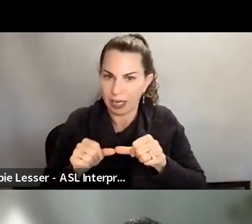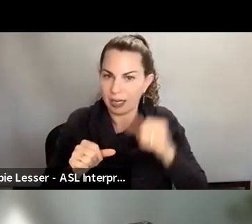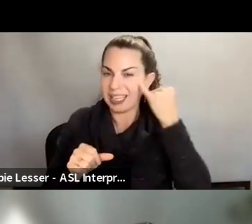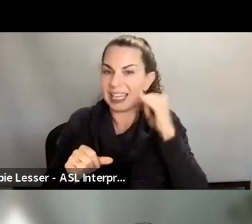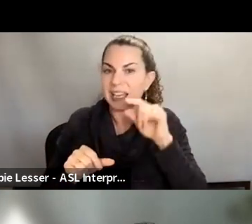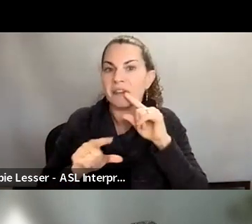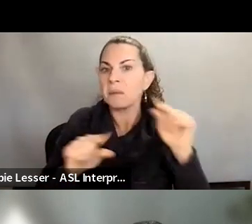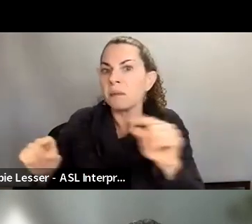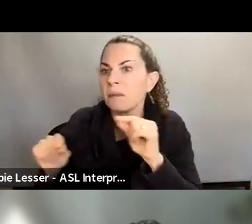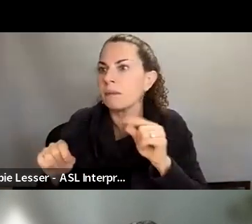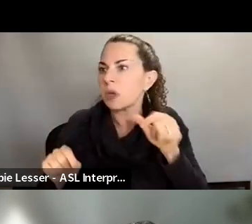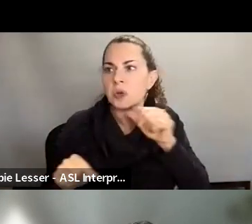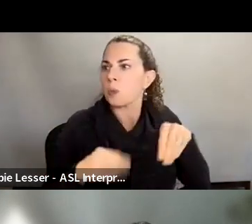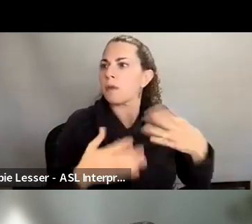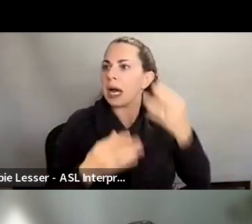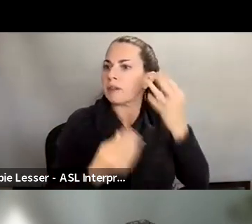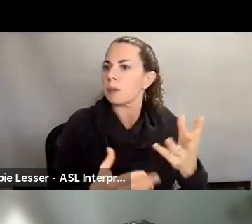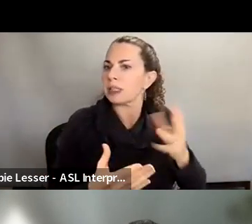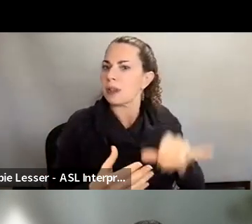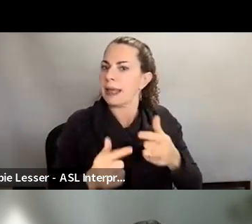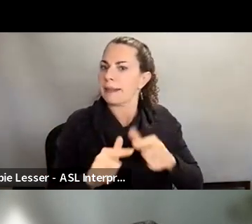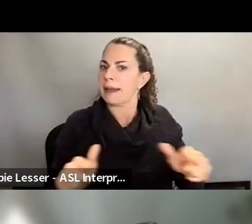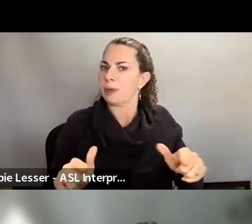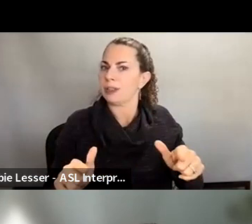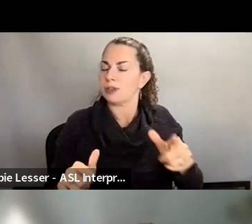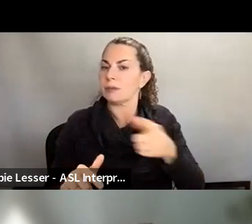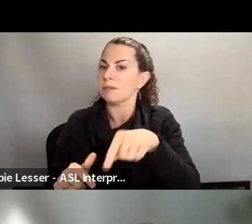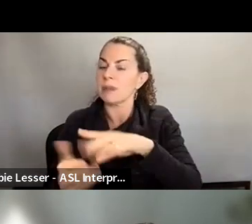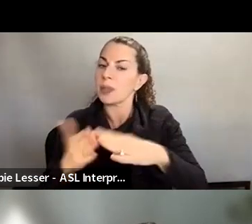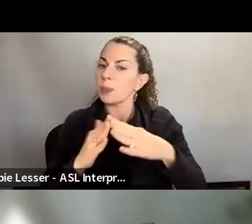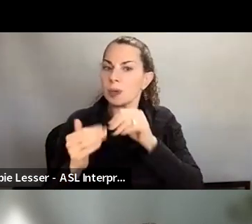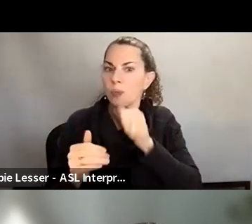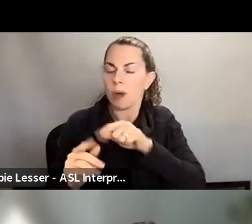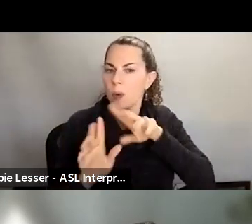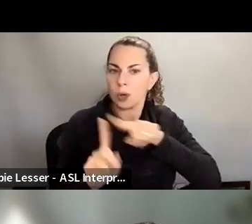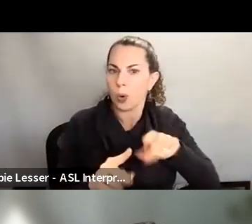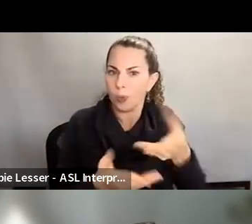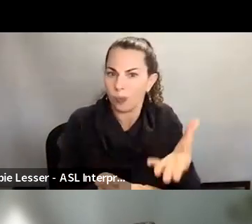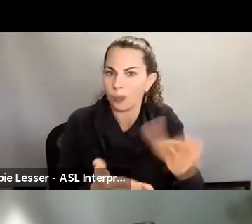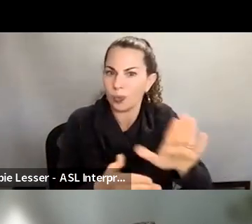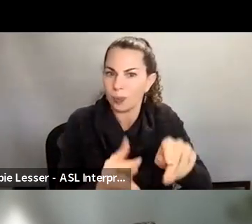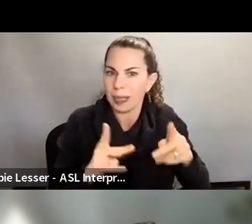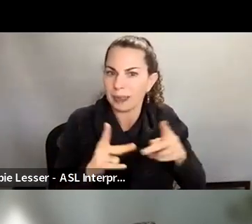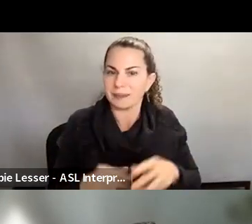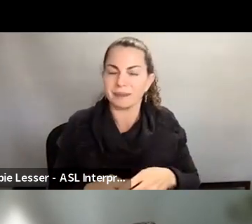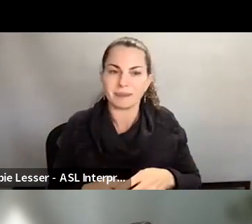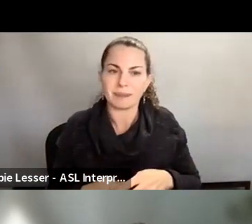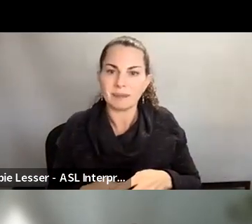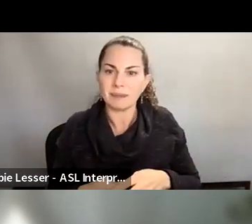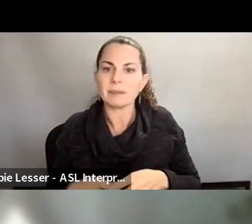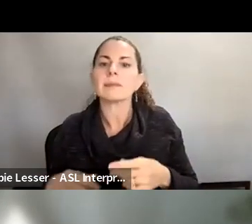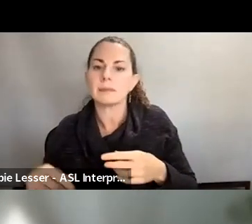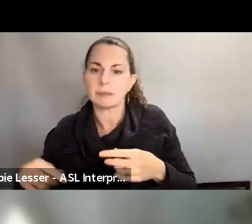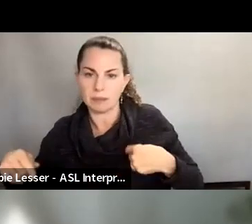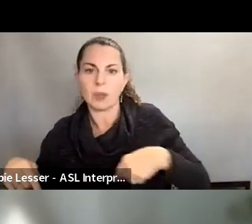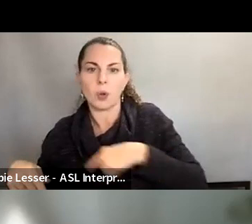have information, you are not a place they want to go. They're not sure they're going to get the information they need. And while we do have the